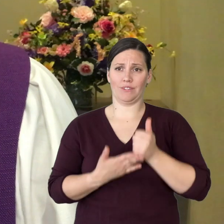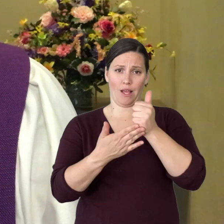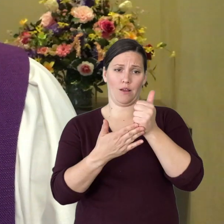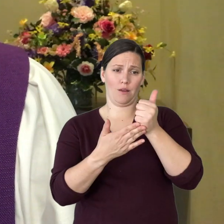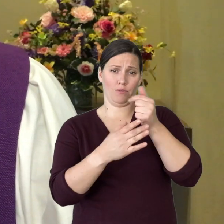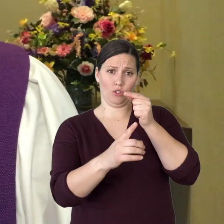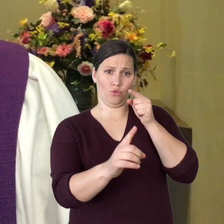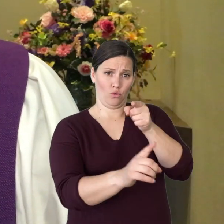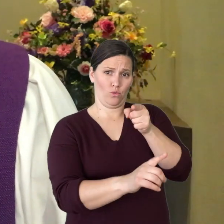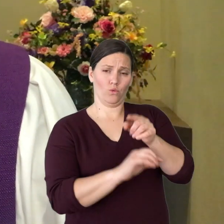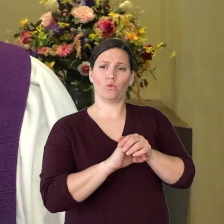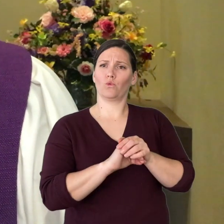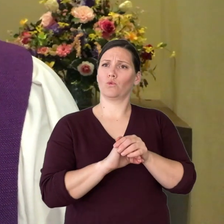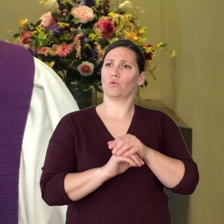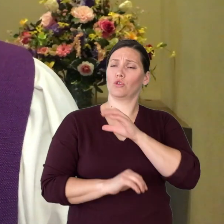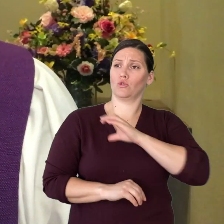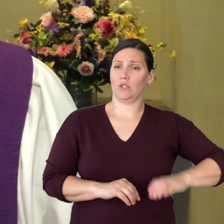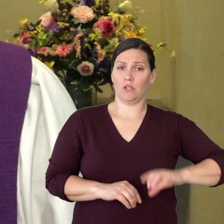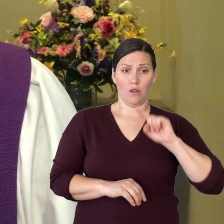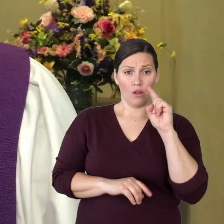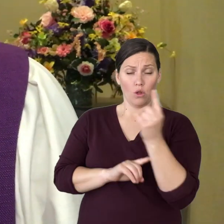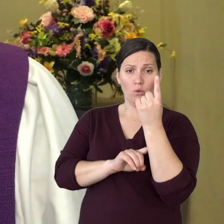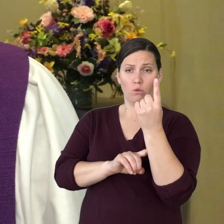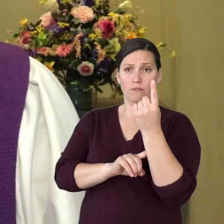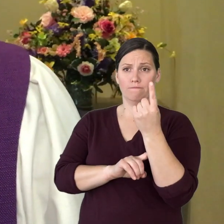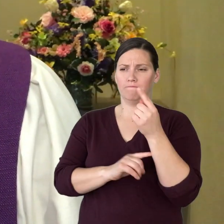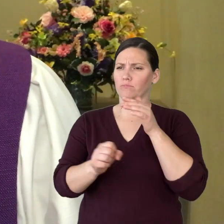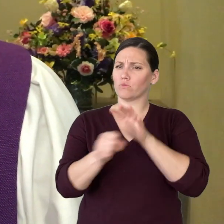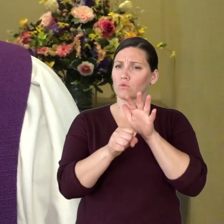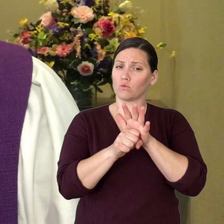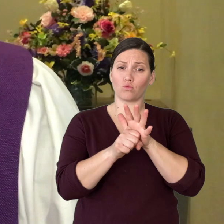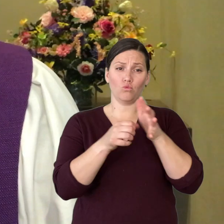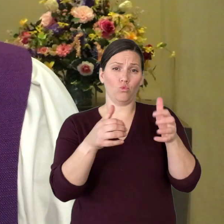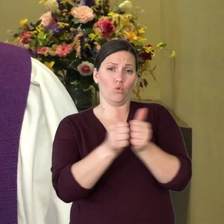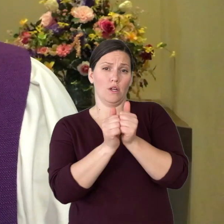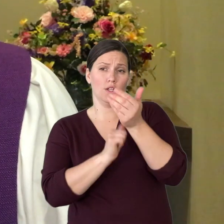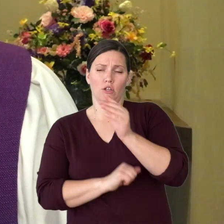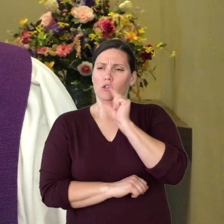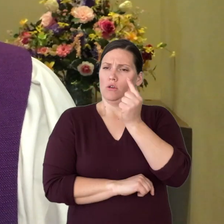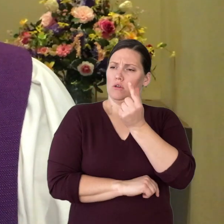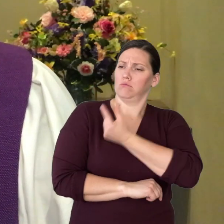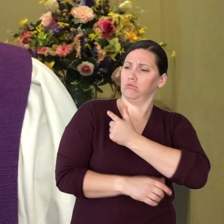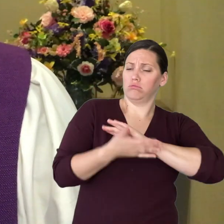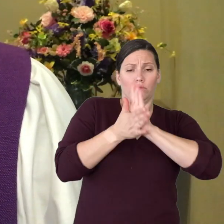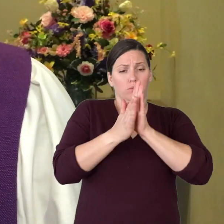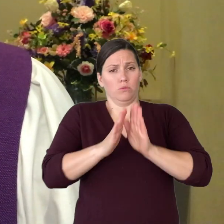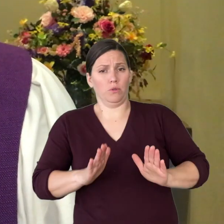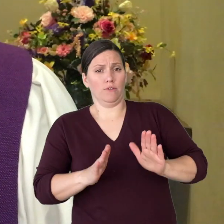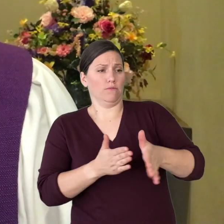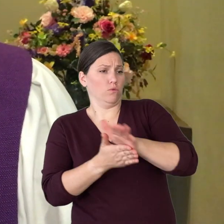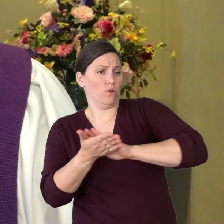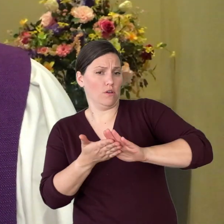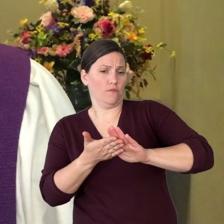you. Christ alone fills you with grace and peace